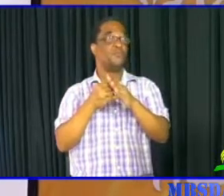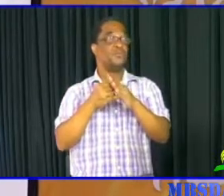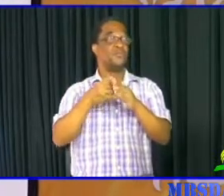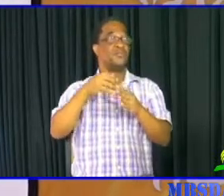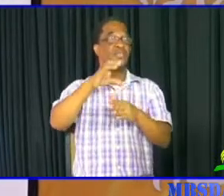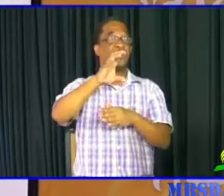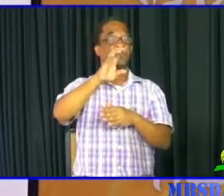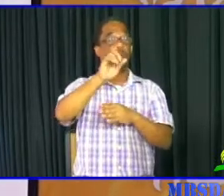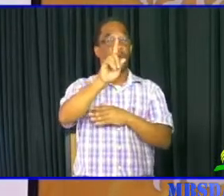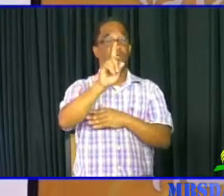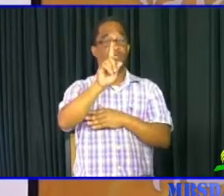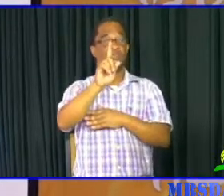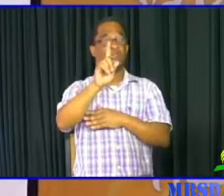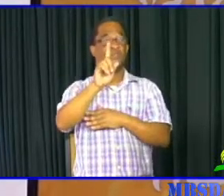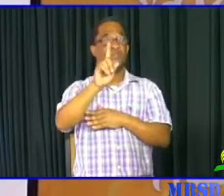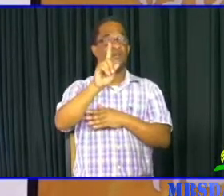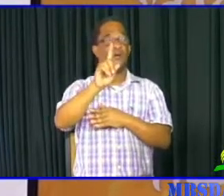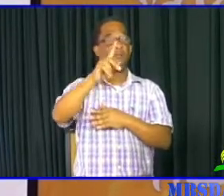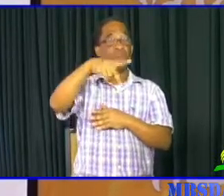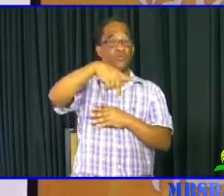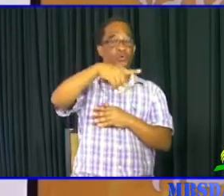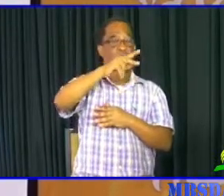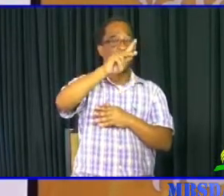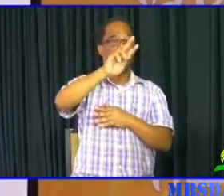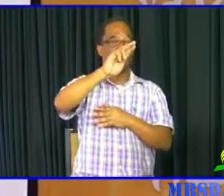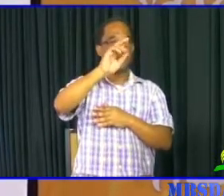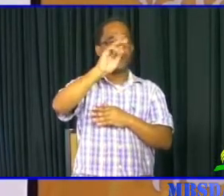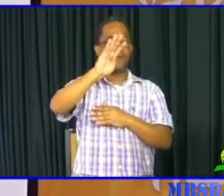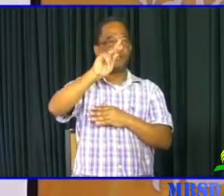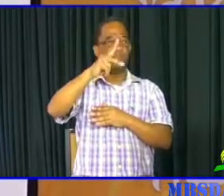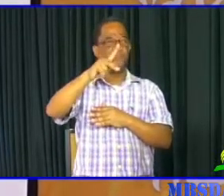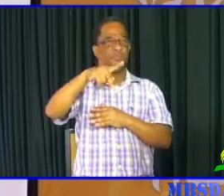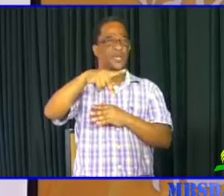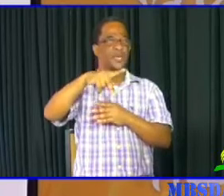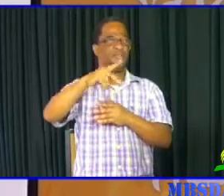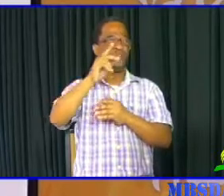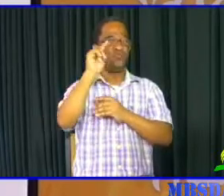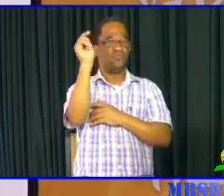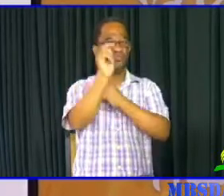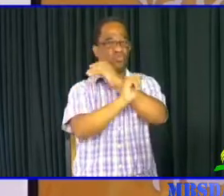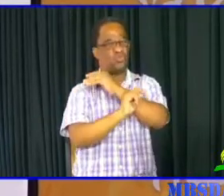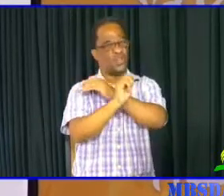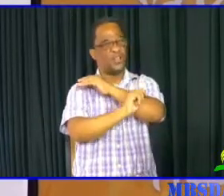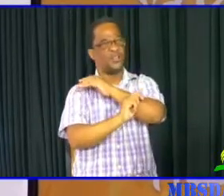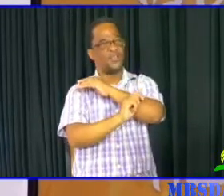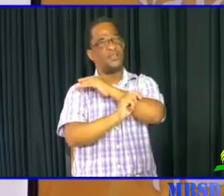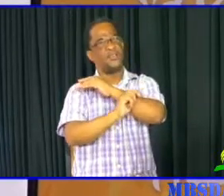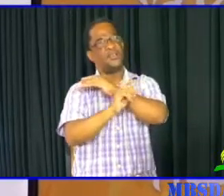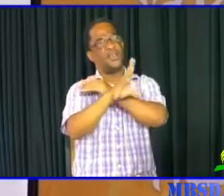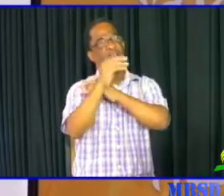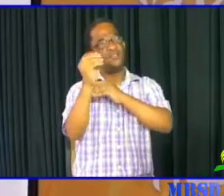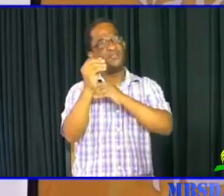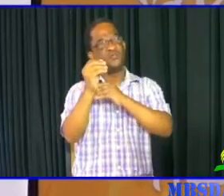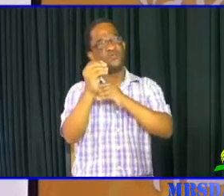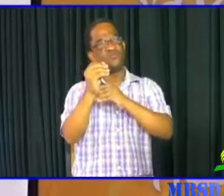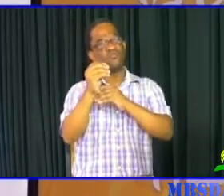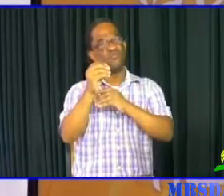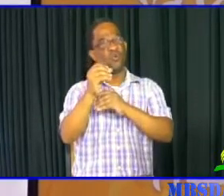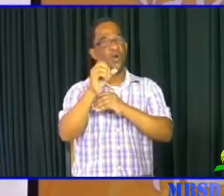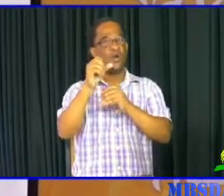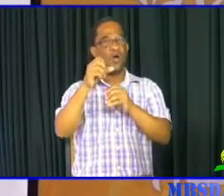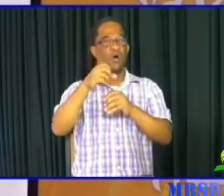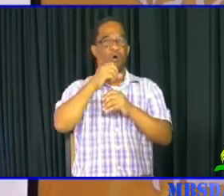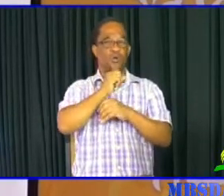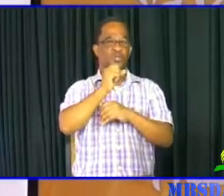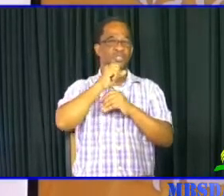Cable One in Highgate, Pro Cable in Stony Hill, Westar in Trelawney, and Comcable in Grange Hill. To those of